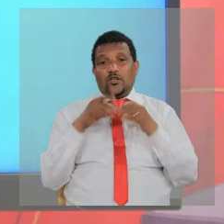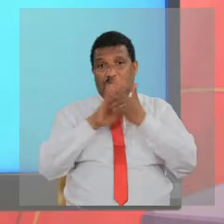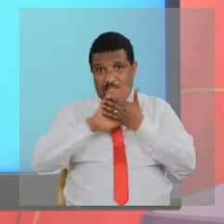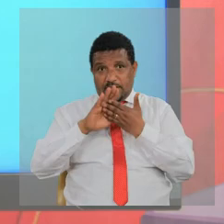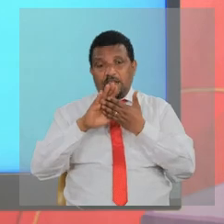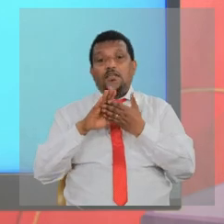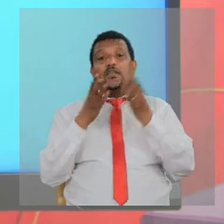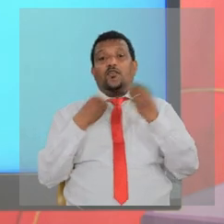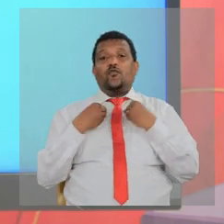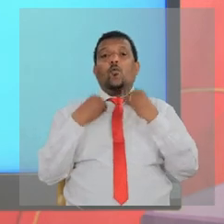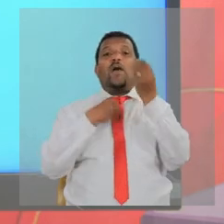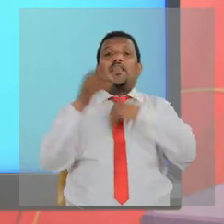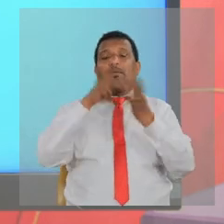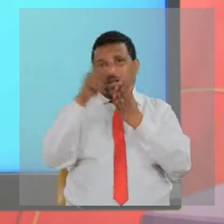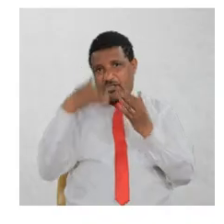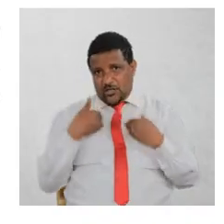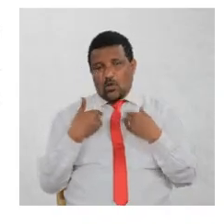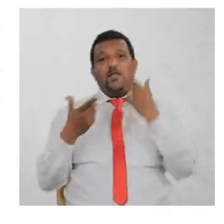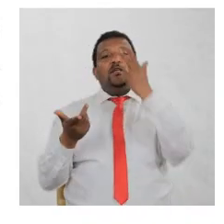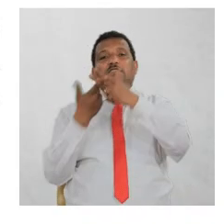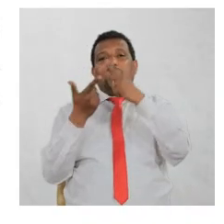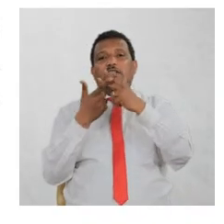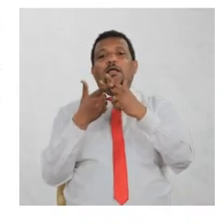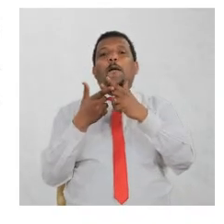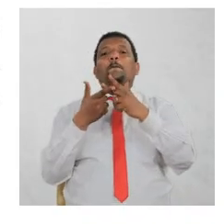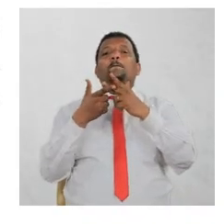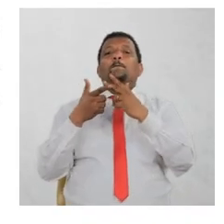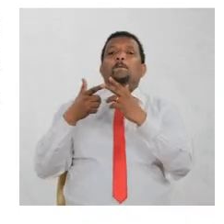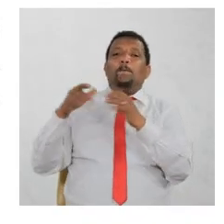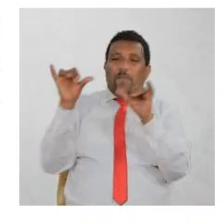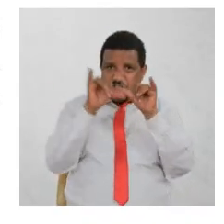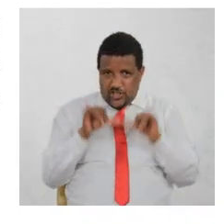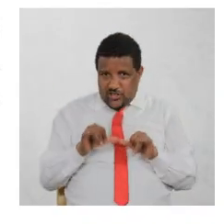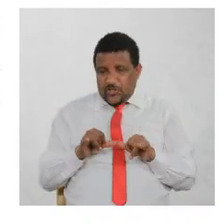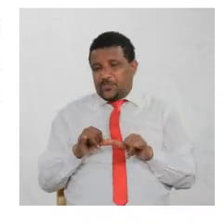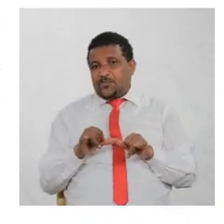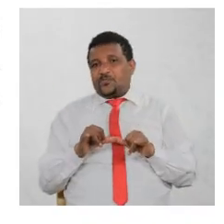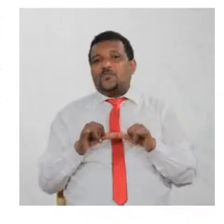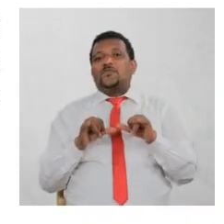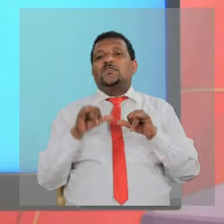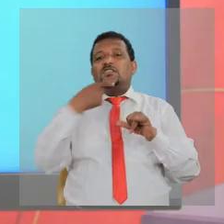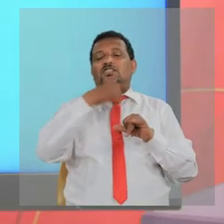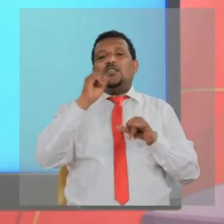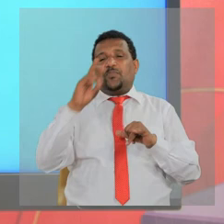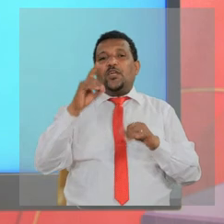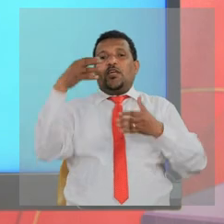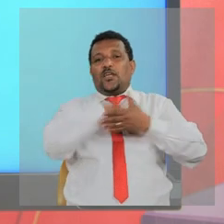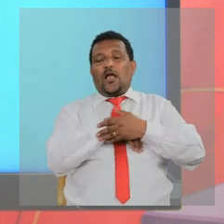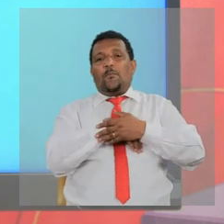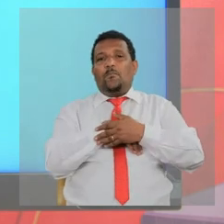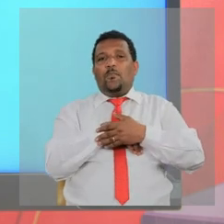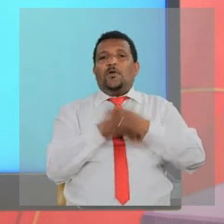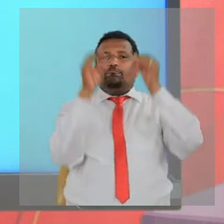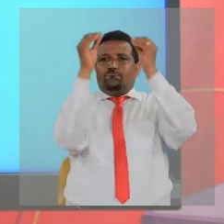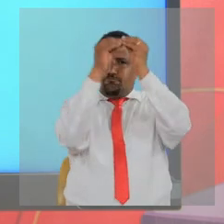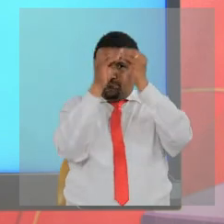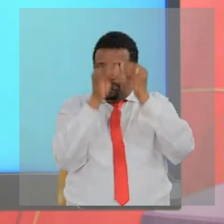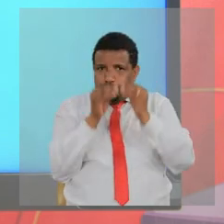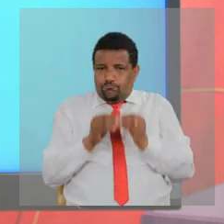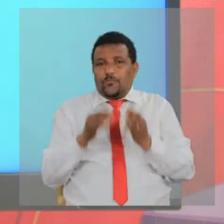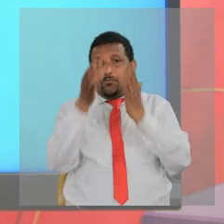price. Now let's see the third approach of measure GDP called the income approach. GDP is measured by adding all the income earned